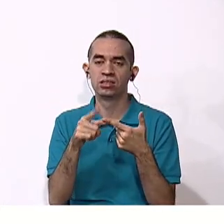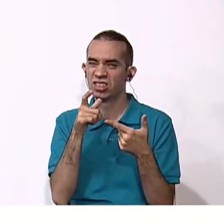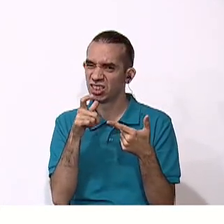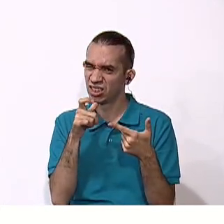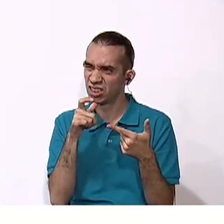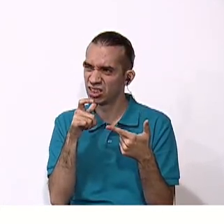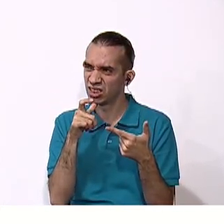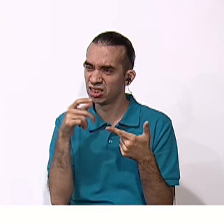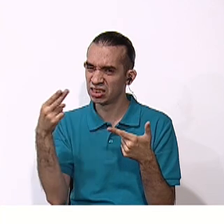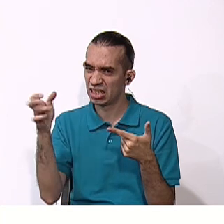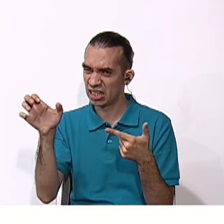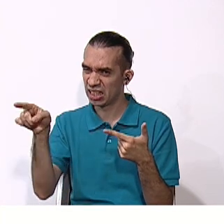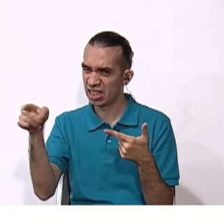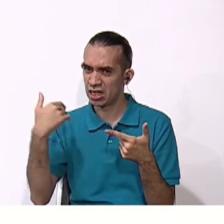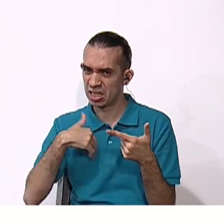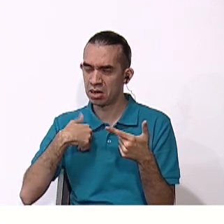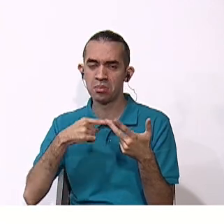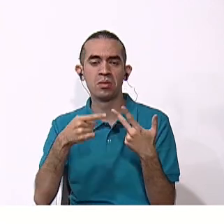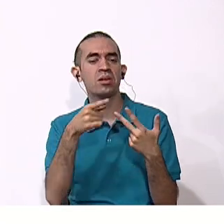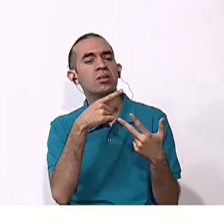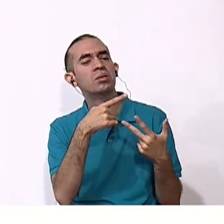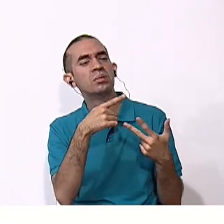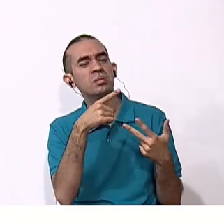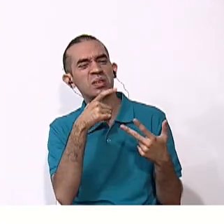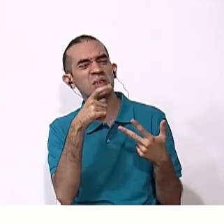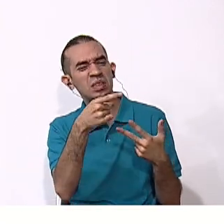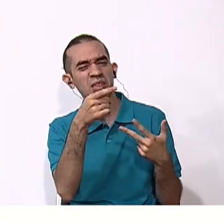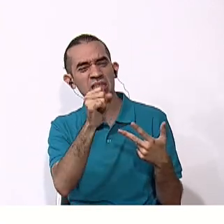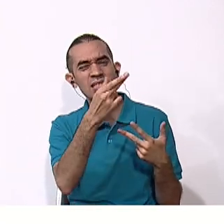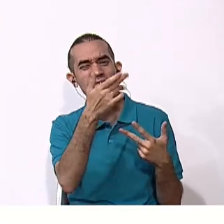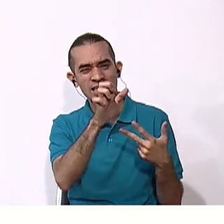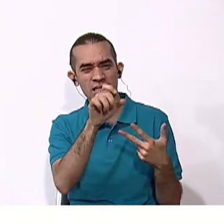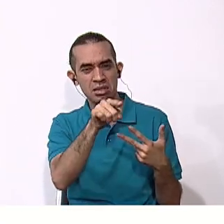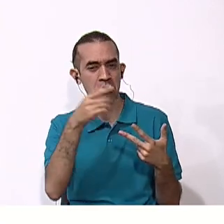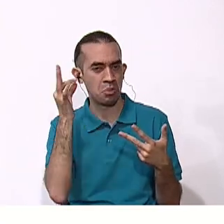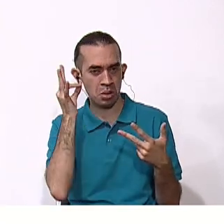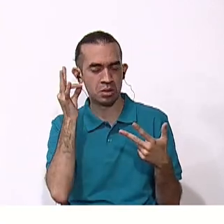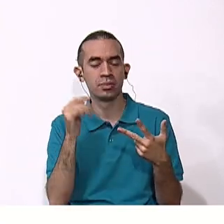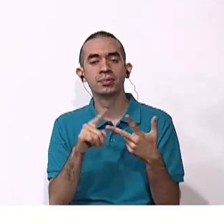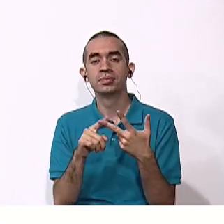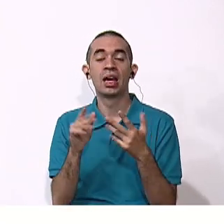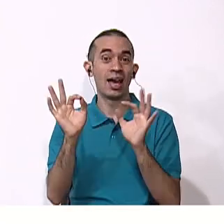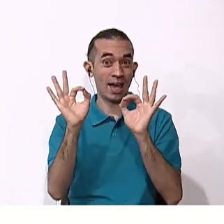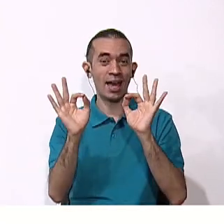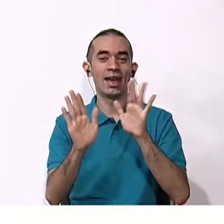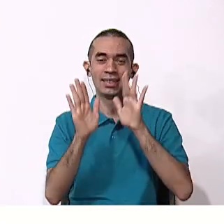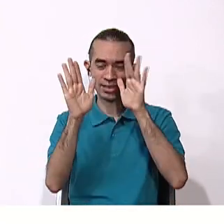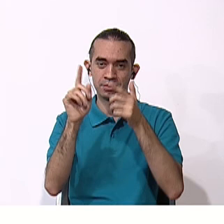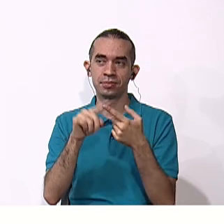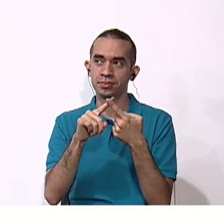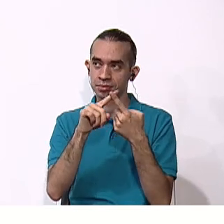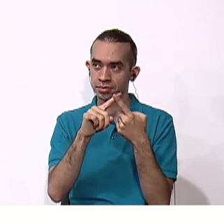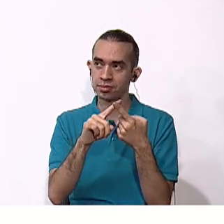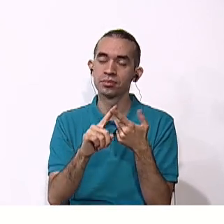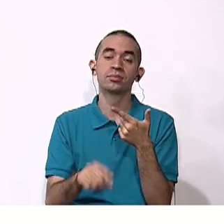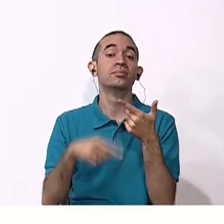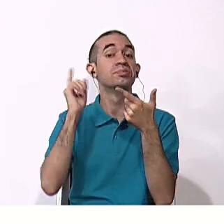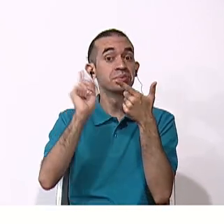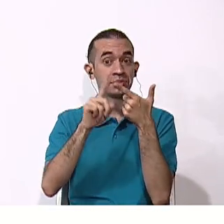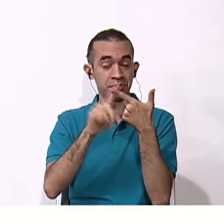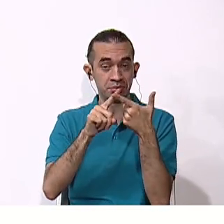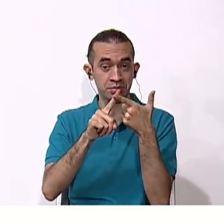she? Very good. Excellent. Then we have I can